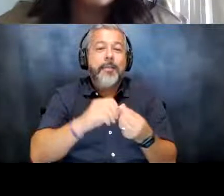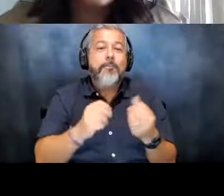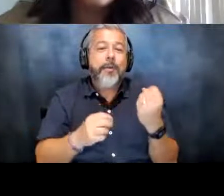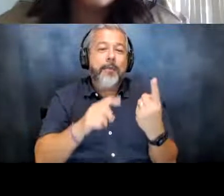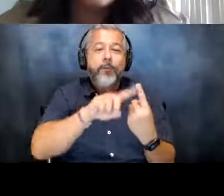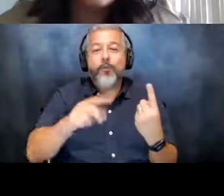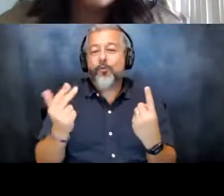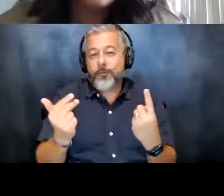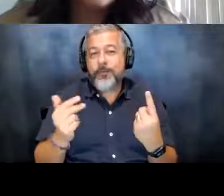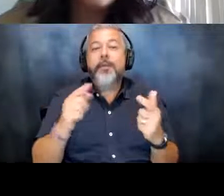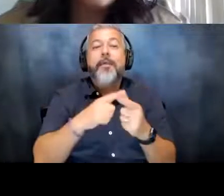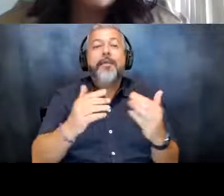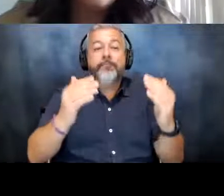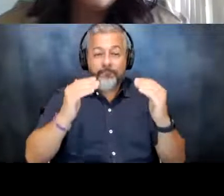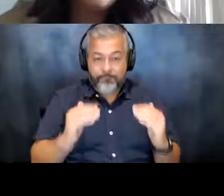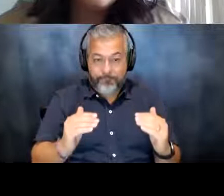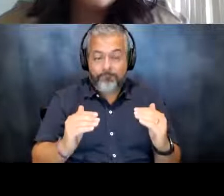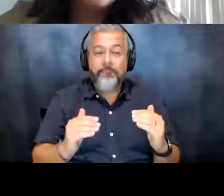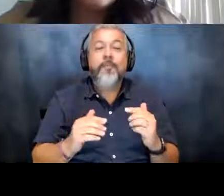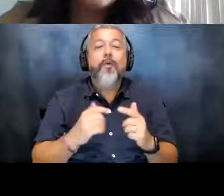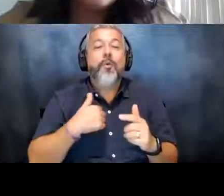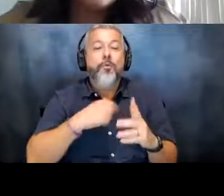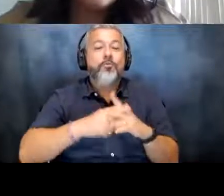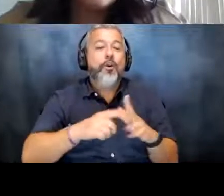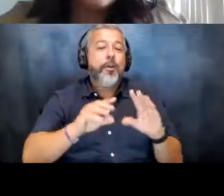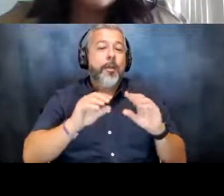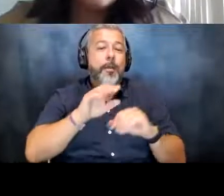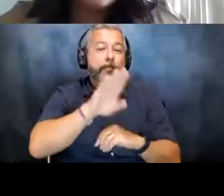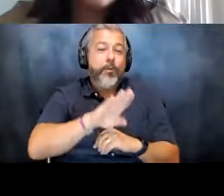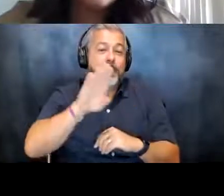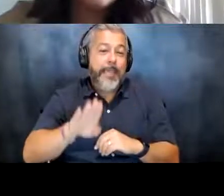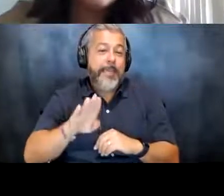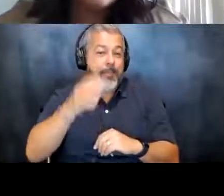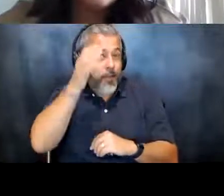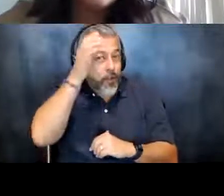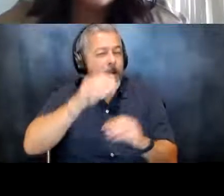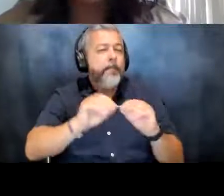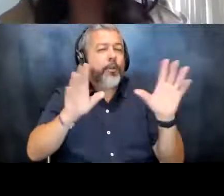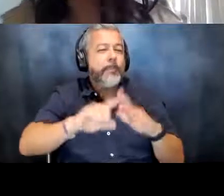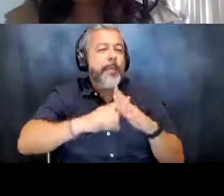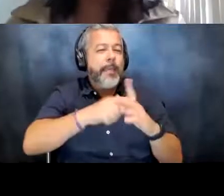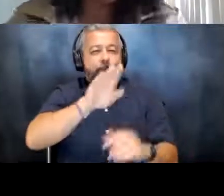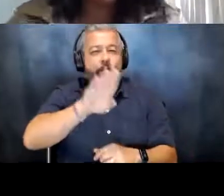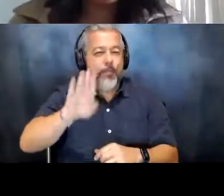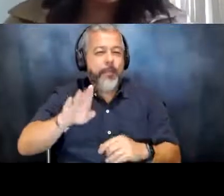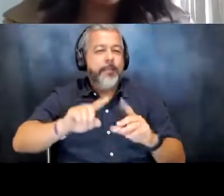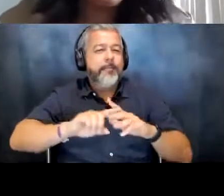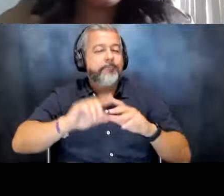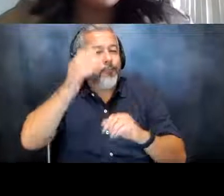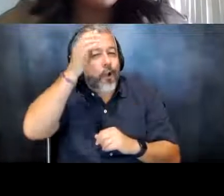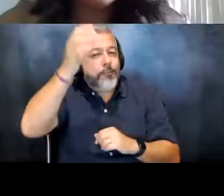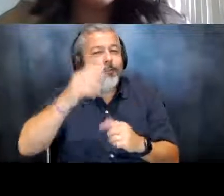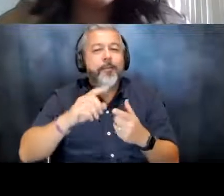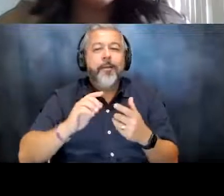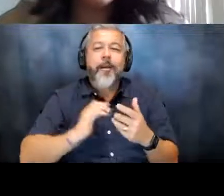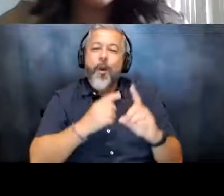After the human-centered design activity, we will jump into Brilliant Beginnings and the concept around it. So we'll begin speaking to the goals, priorities,